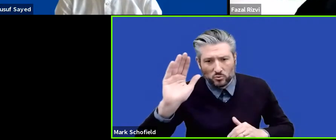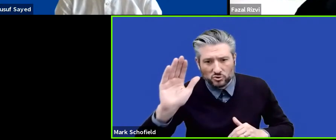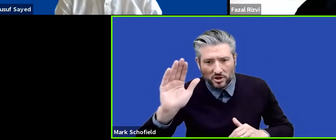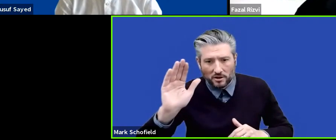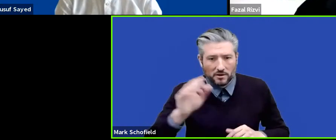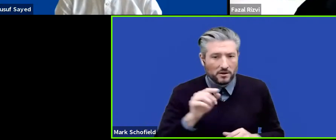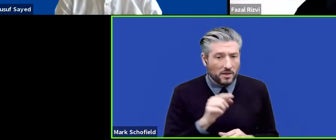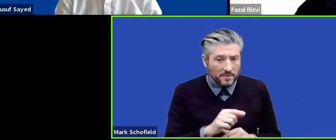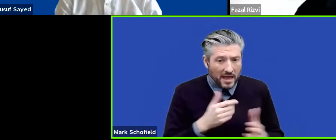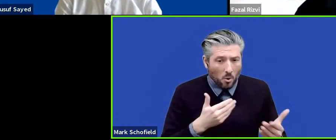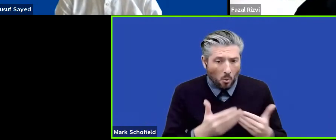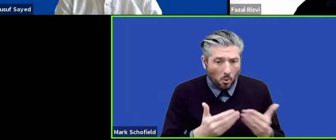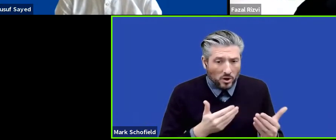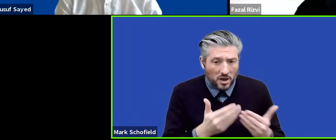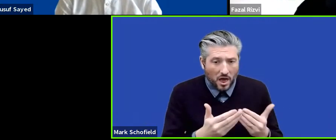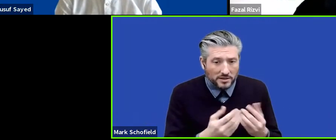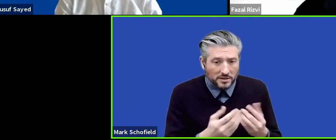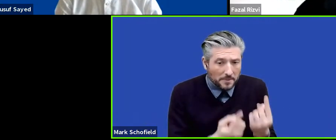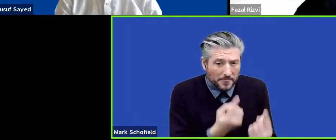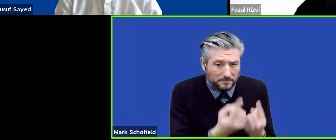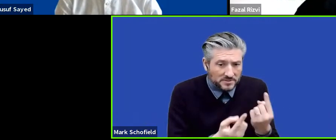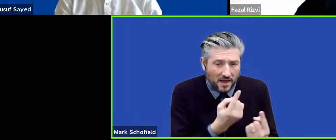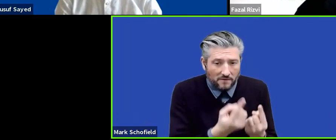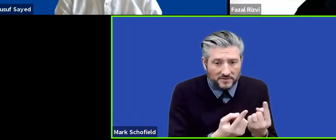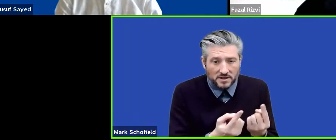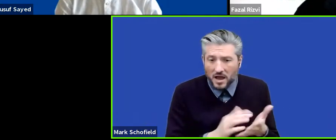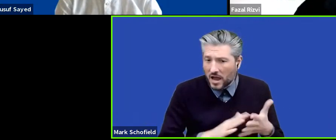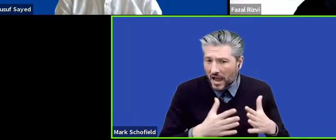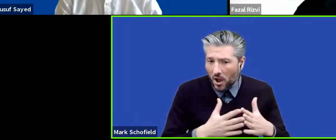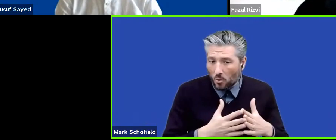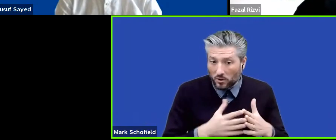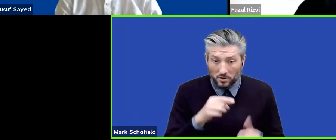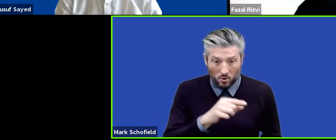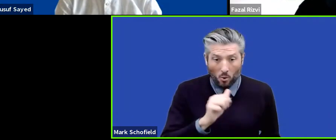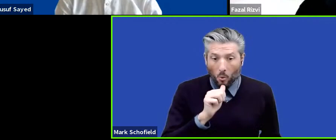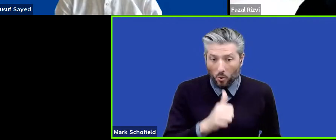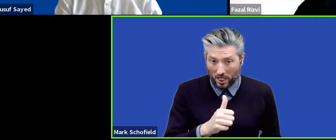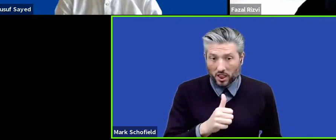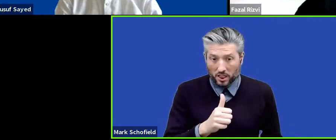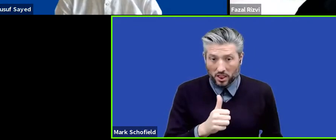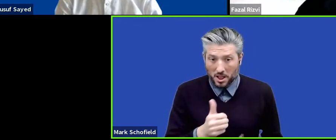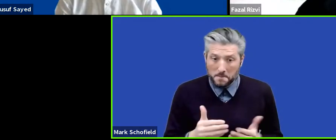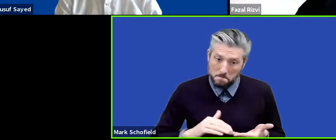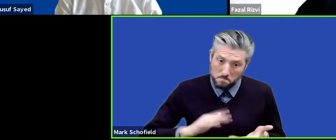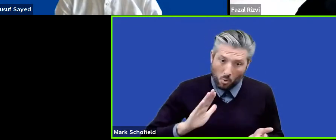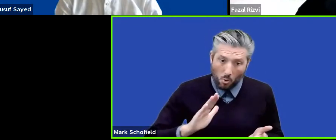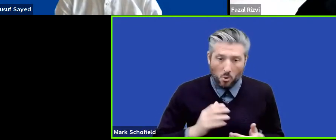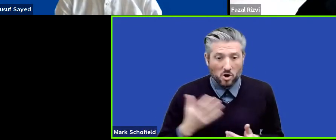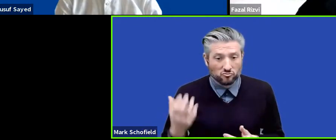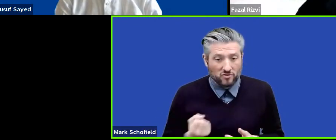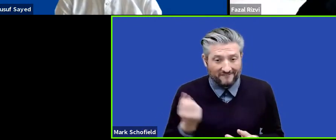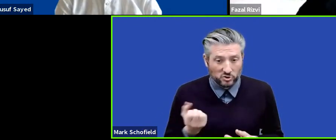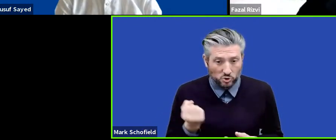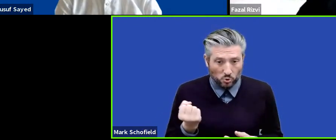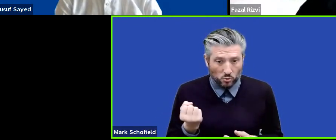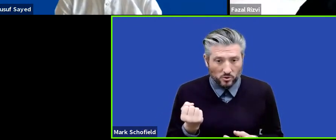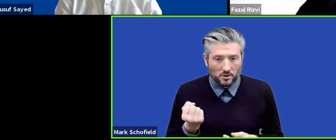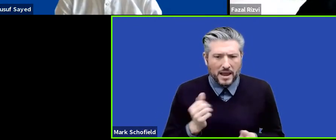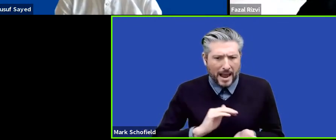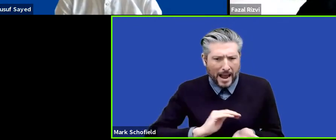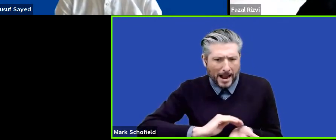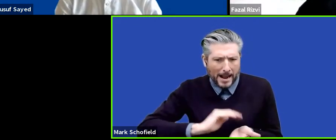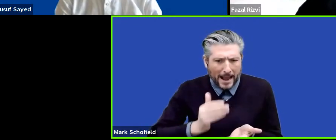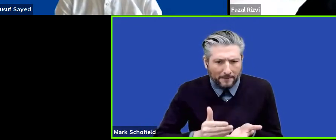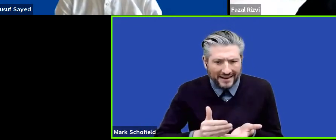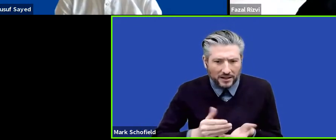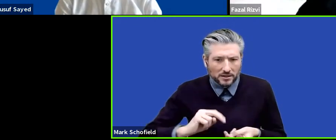to even generate greater amount of revenues, produce more capital for their shareholders than